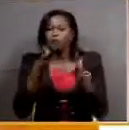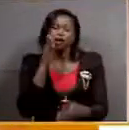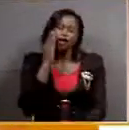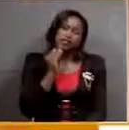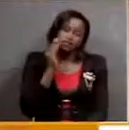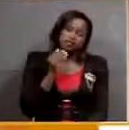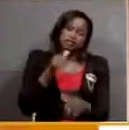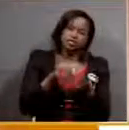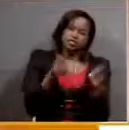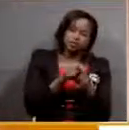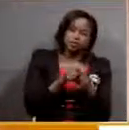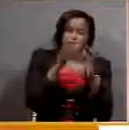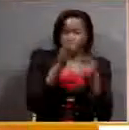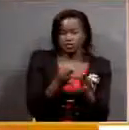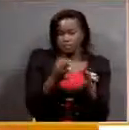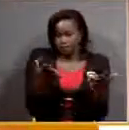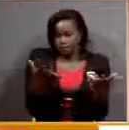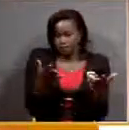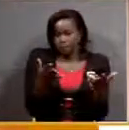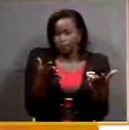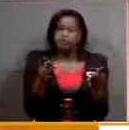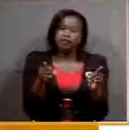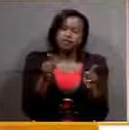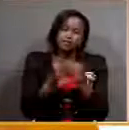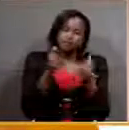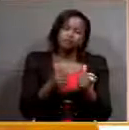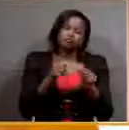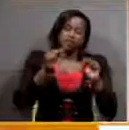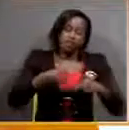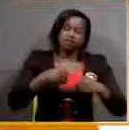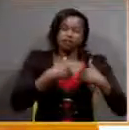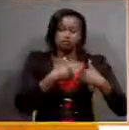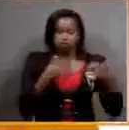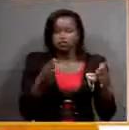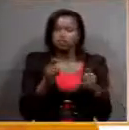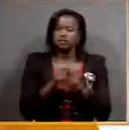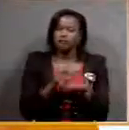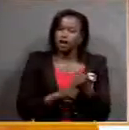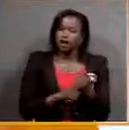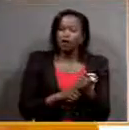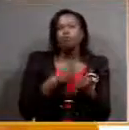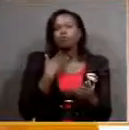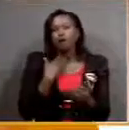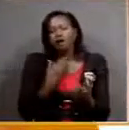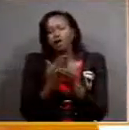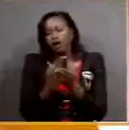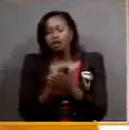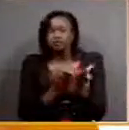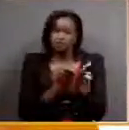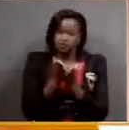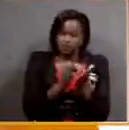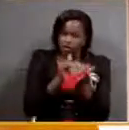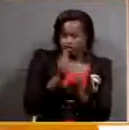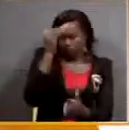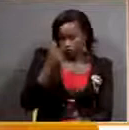as they are, they tend to now open up and come and seek services. And that's one of the reasons why we are holding this